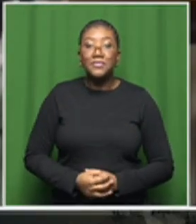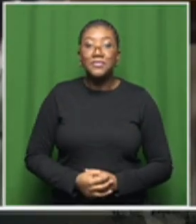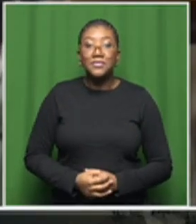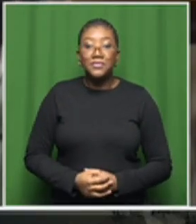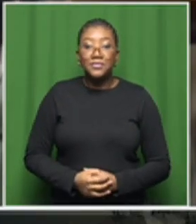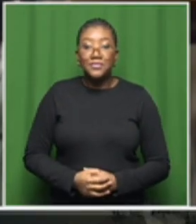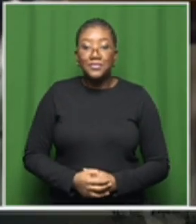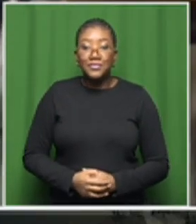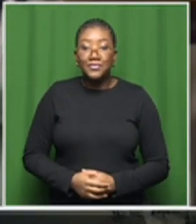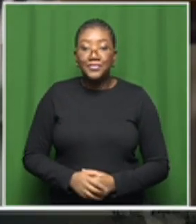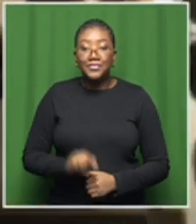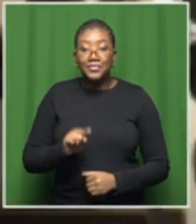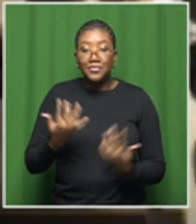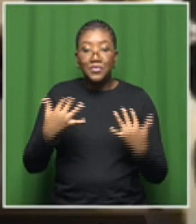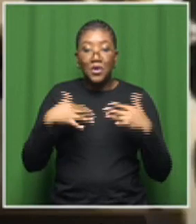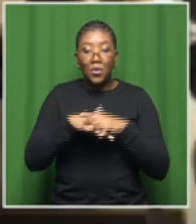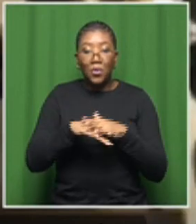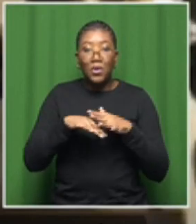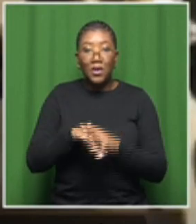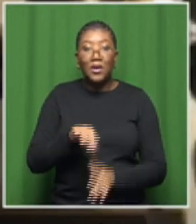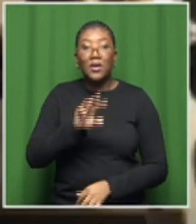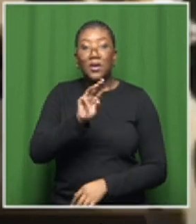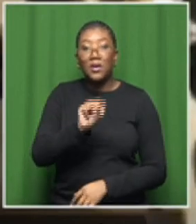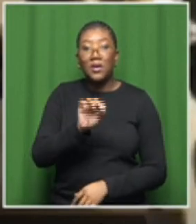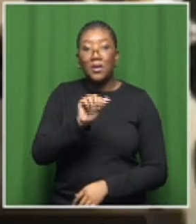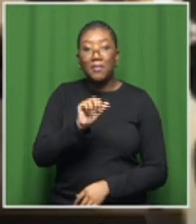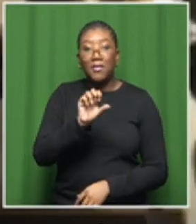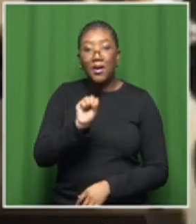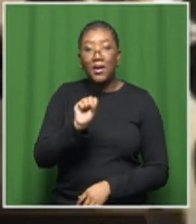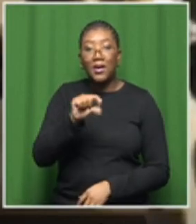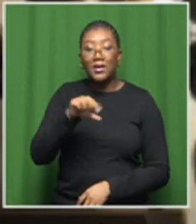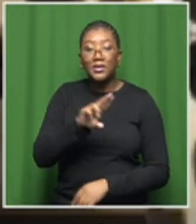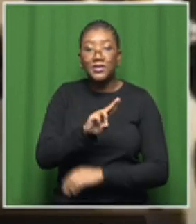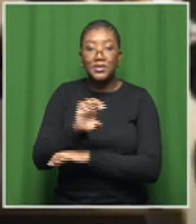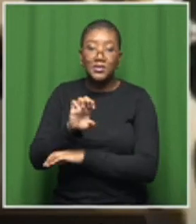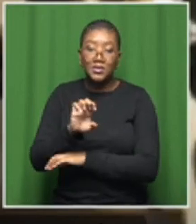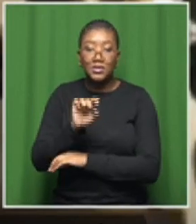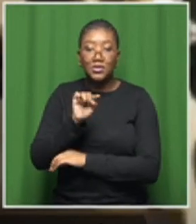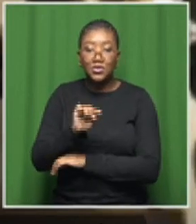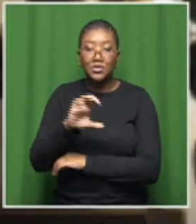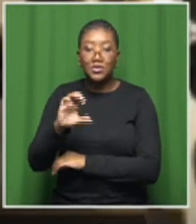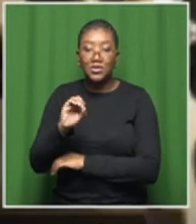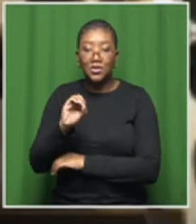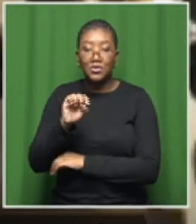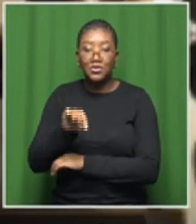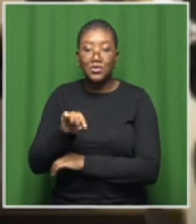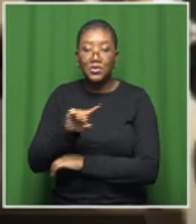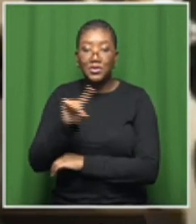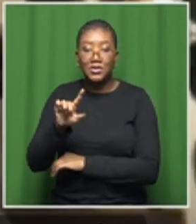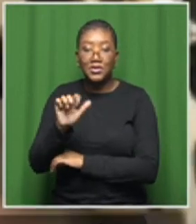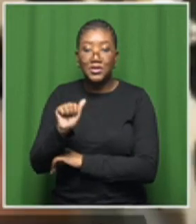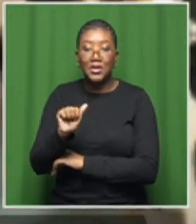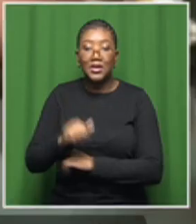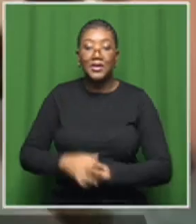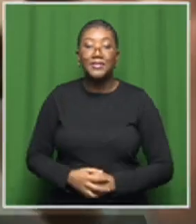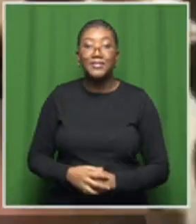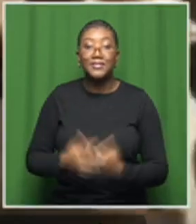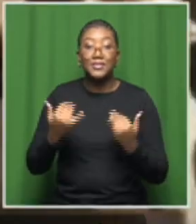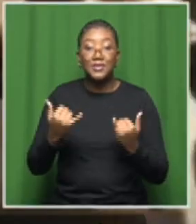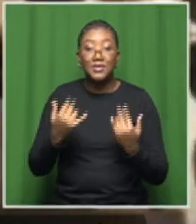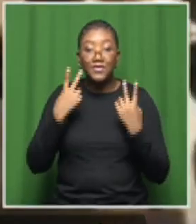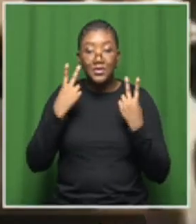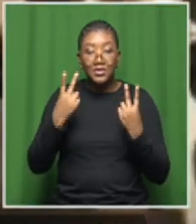They can just log on to our website. It's themasque.co.za. It's MASQUE. And yeah, right on top, you'll see